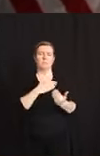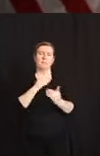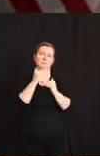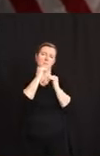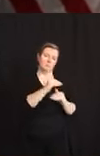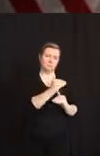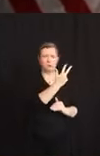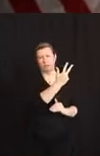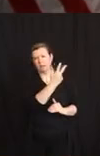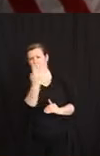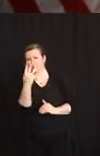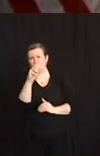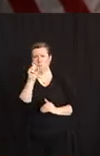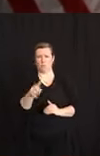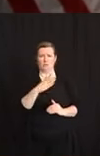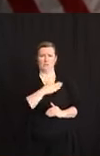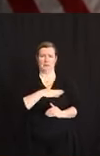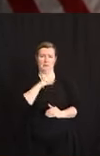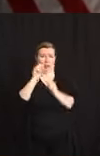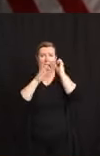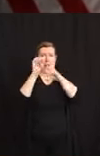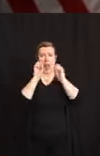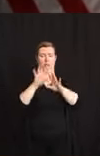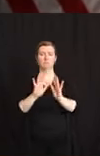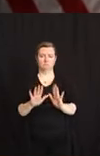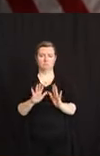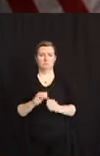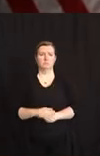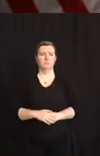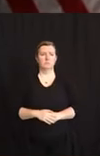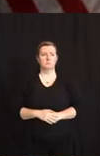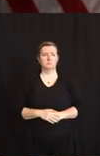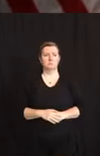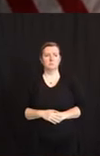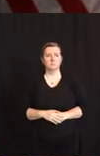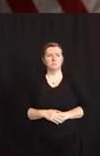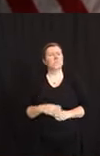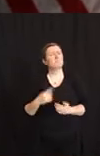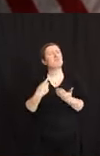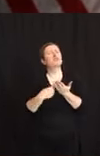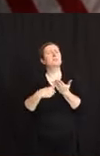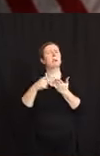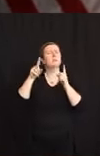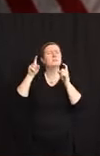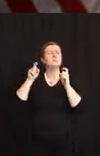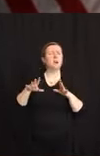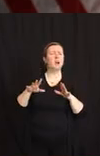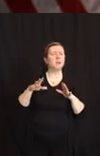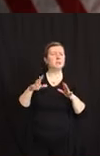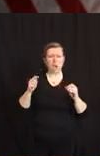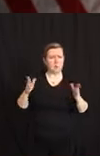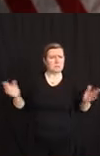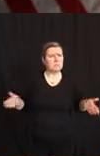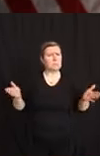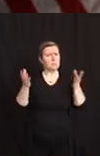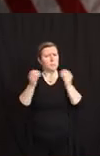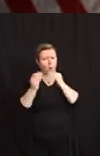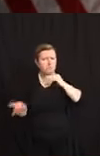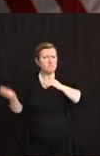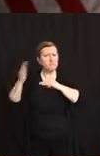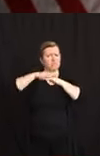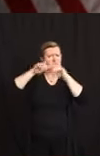crowd. Can you speak broadly to what you're doing to get testing up to begin the plan? And specifically on testing, what's